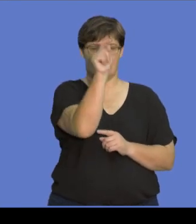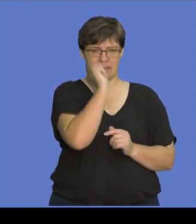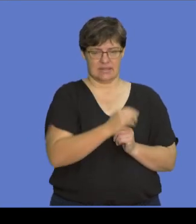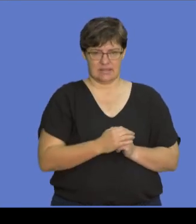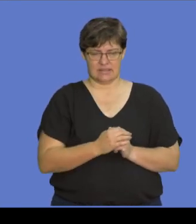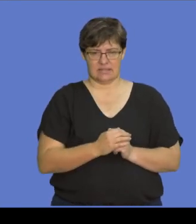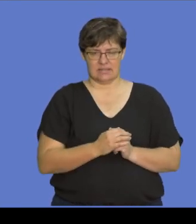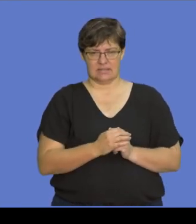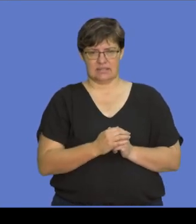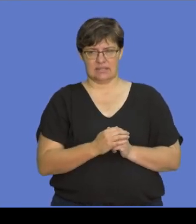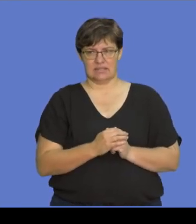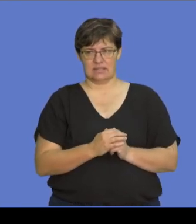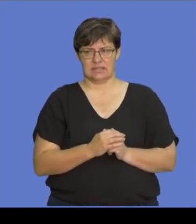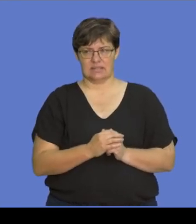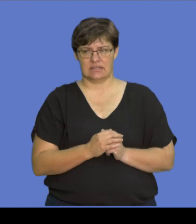Okay.